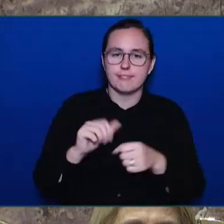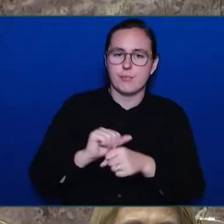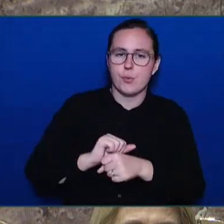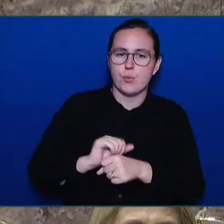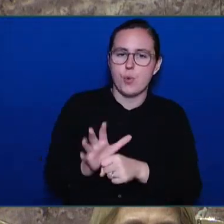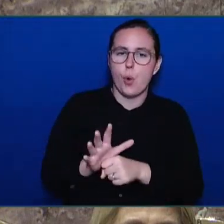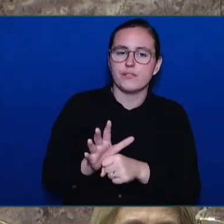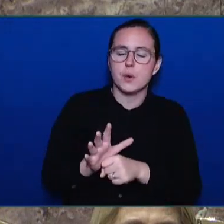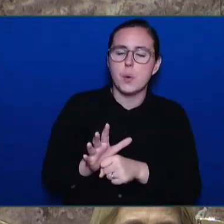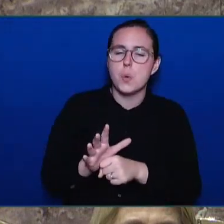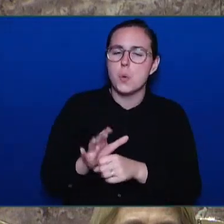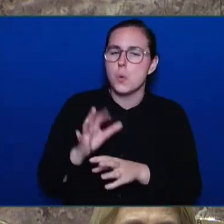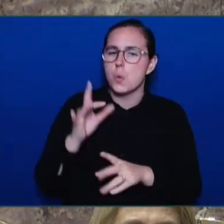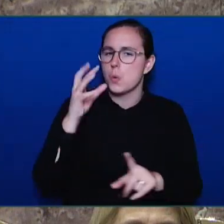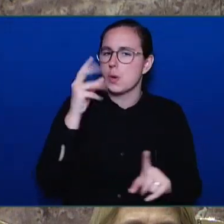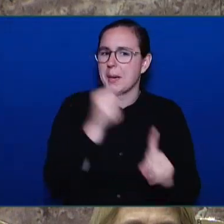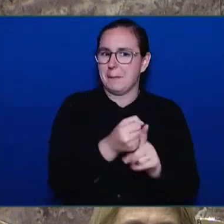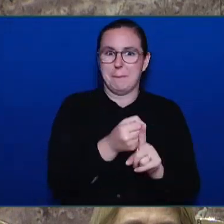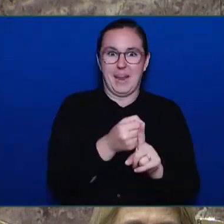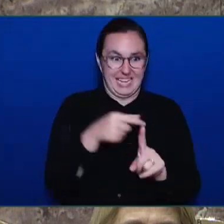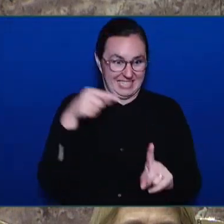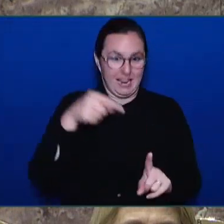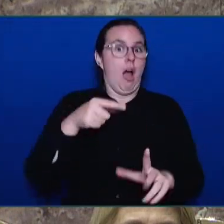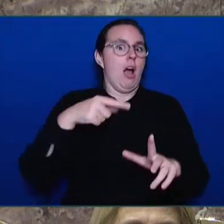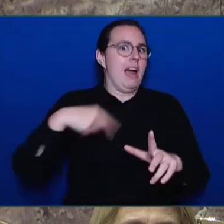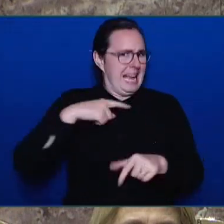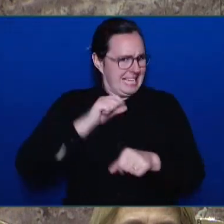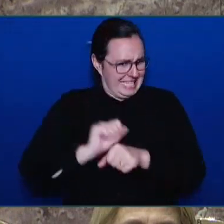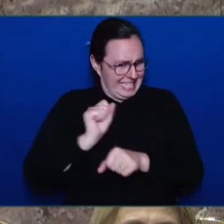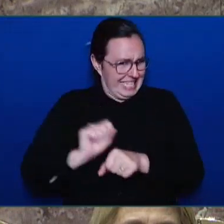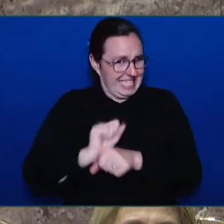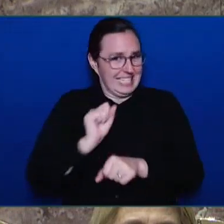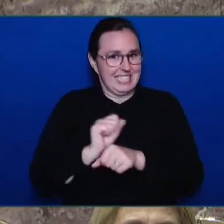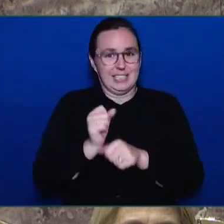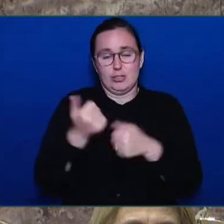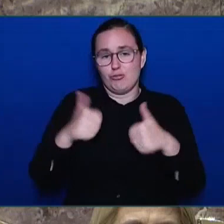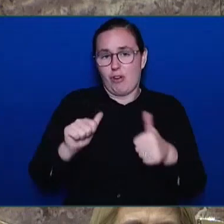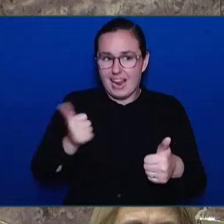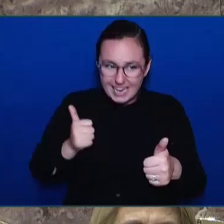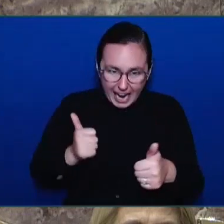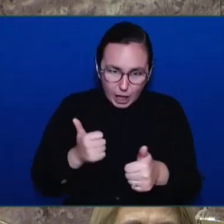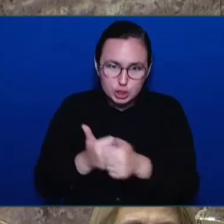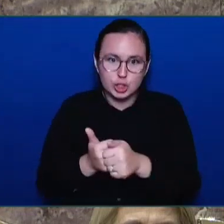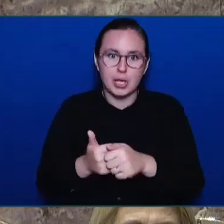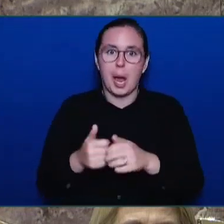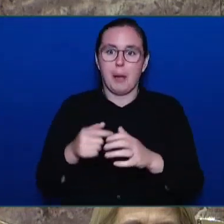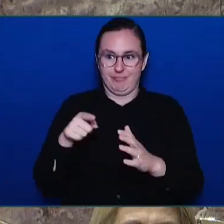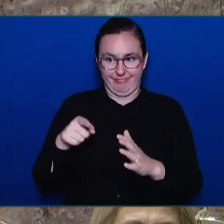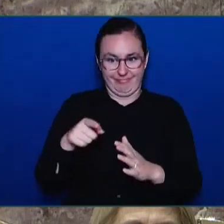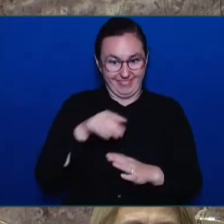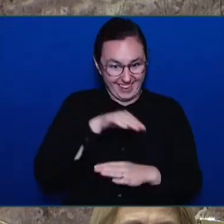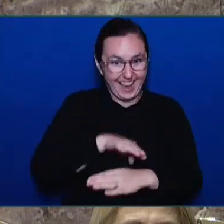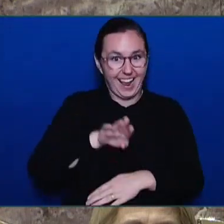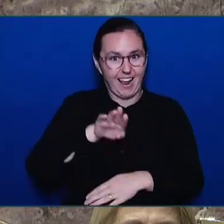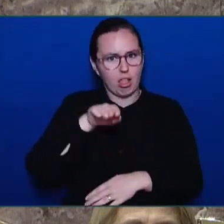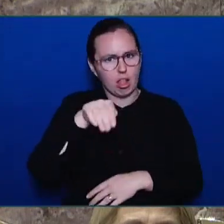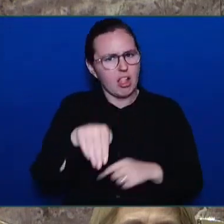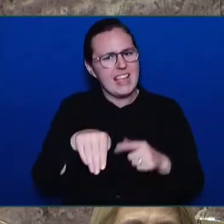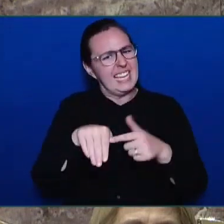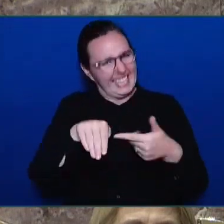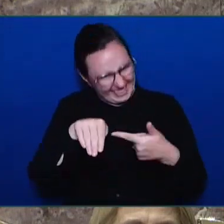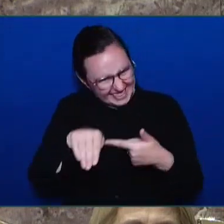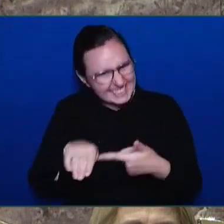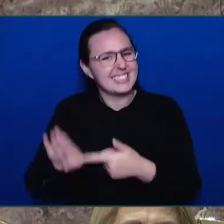regain that ground. We are very committed to supporting British Columbians through this crisis. We're going to continue to do the